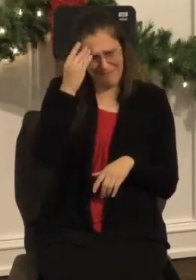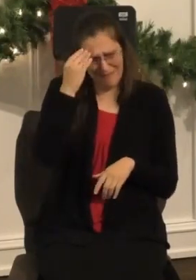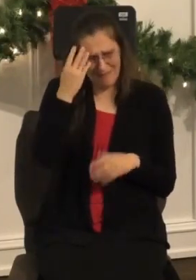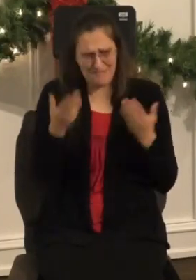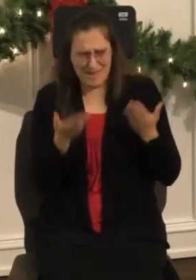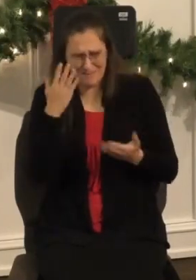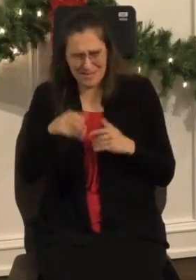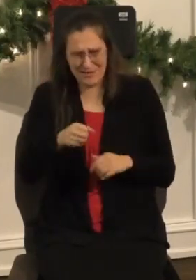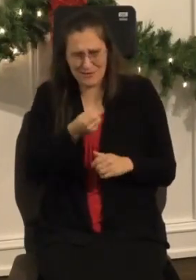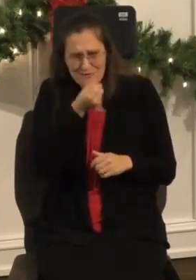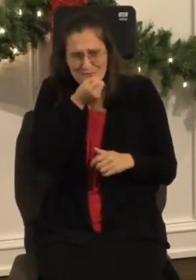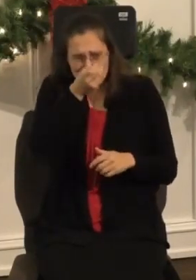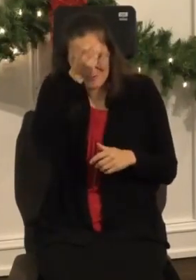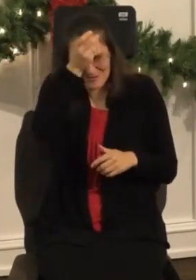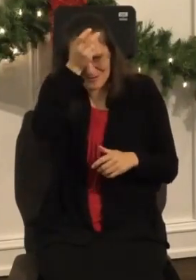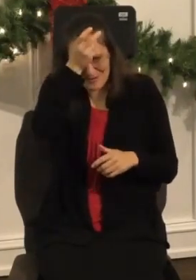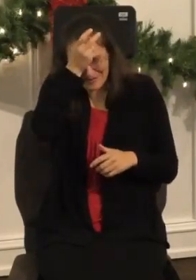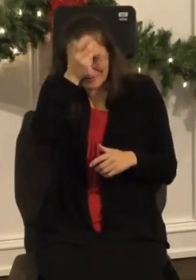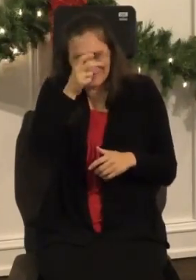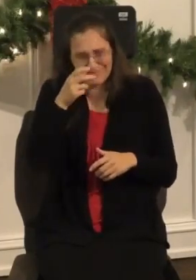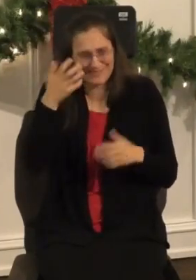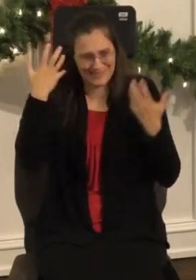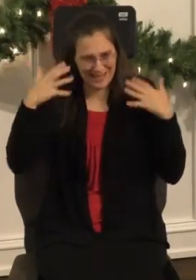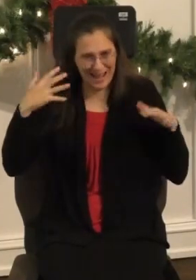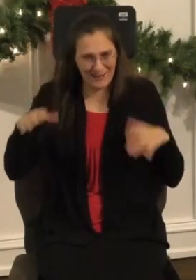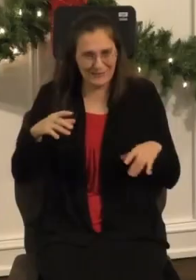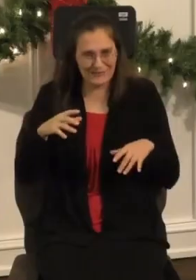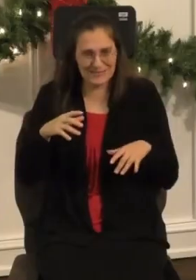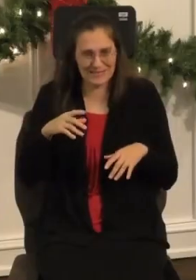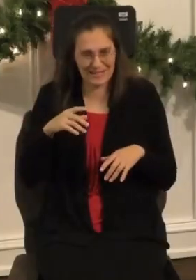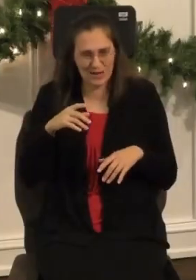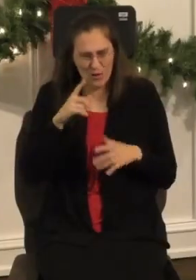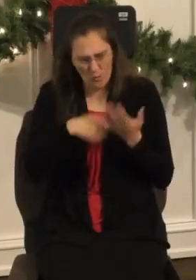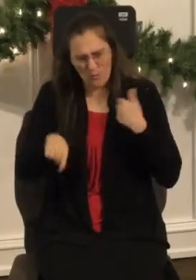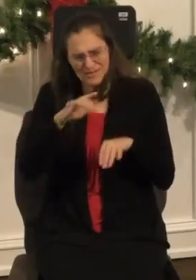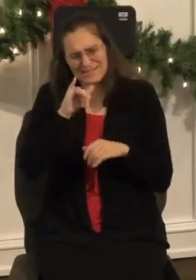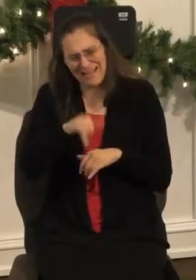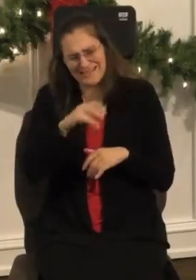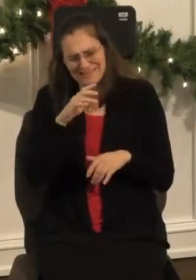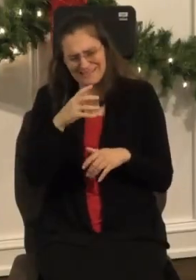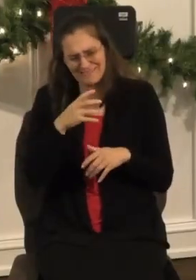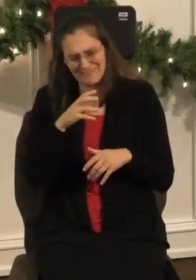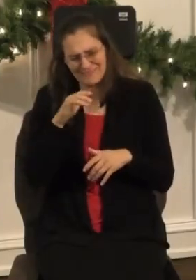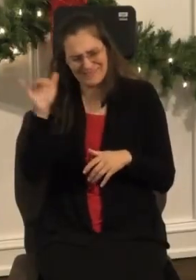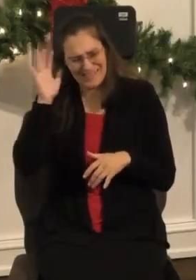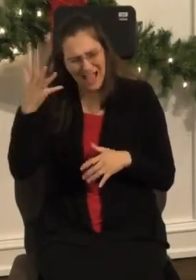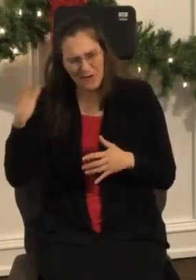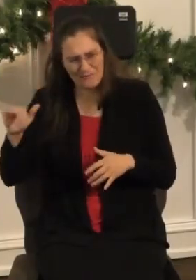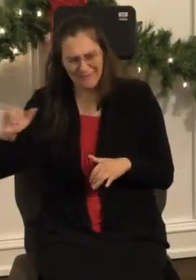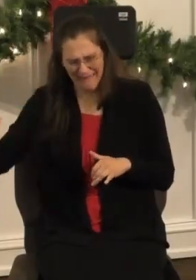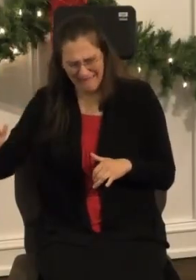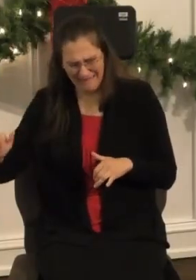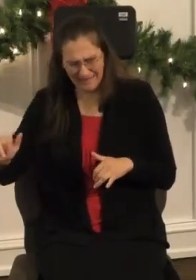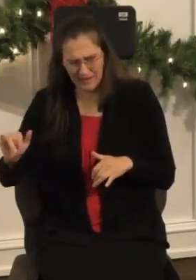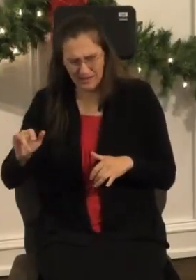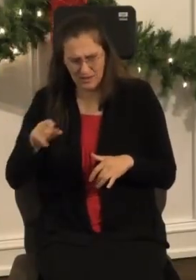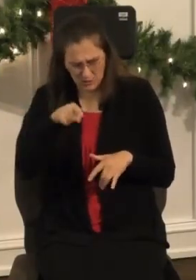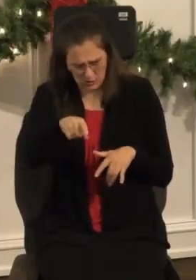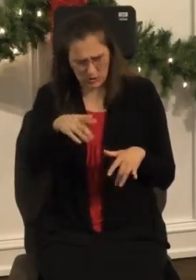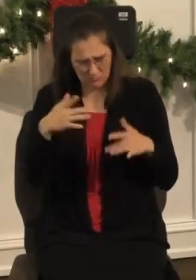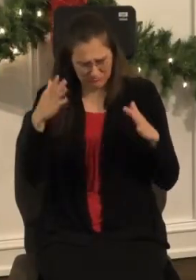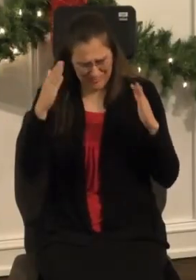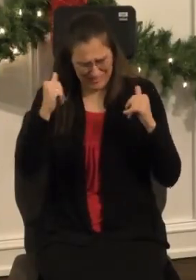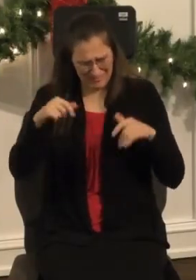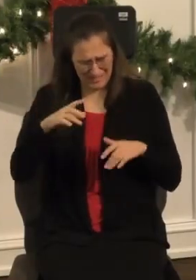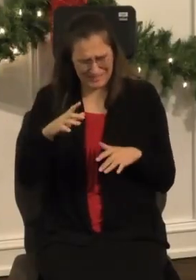goat sound? Something like that, yeah? Do you expect a scream like that? Can I do it again? This is